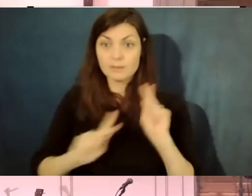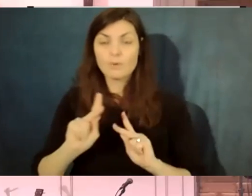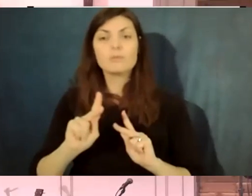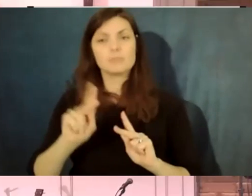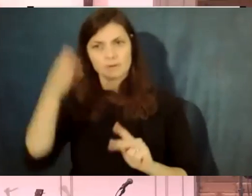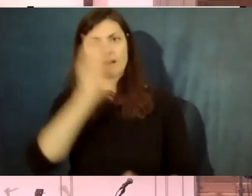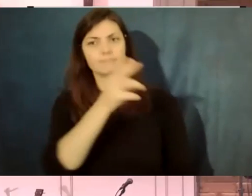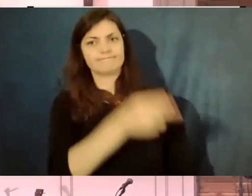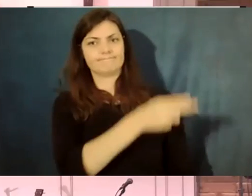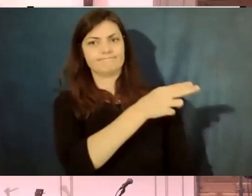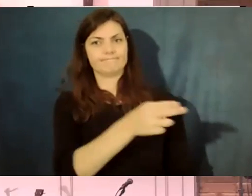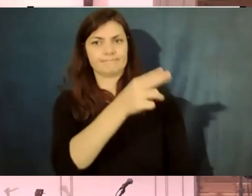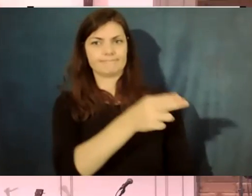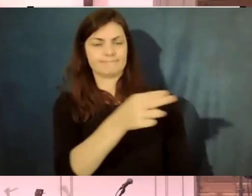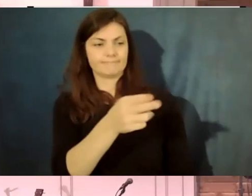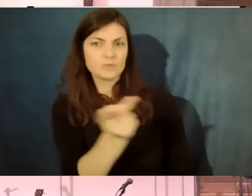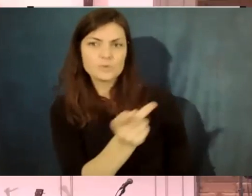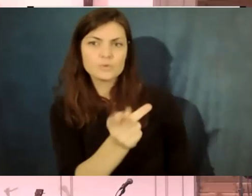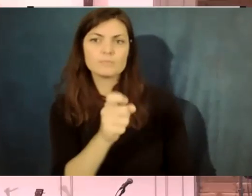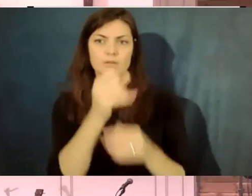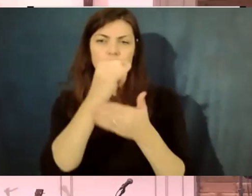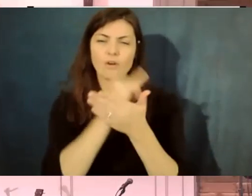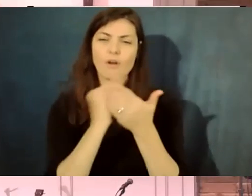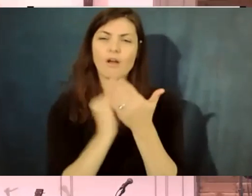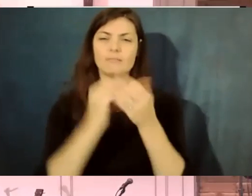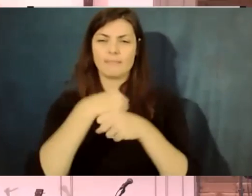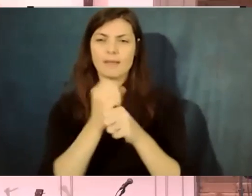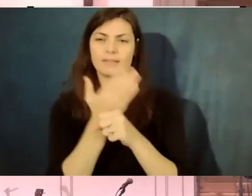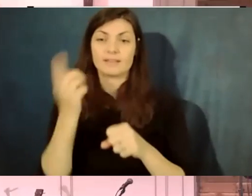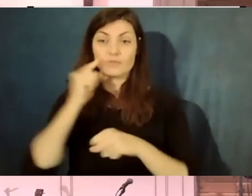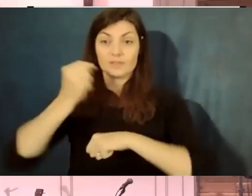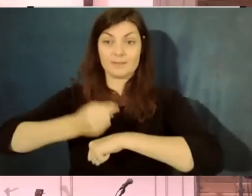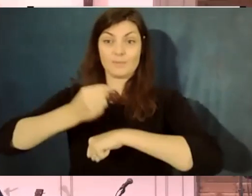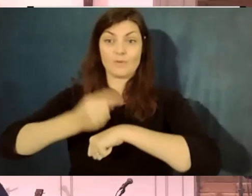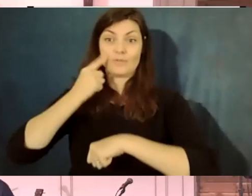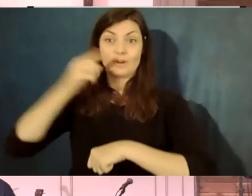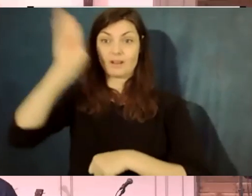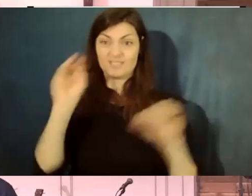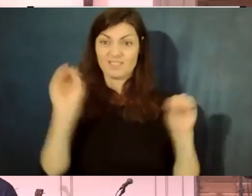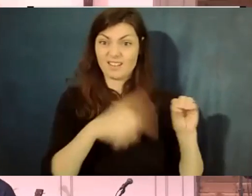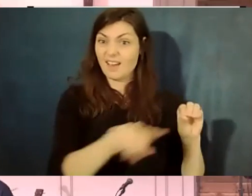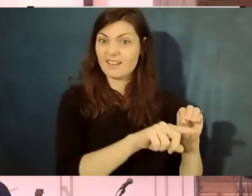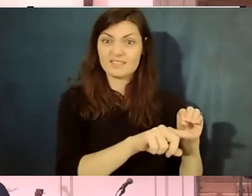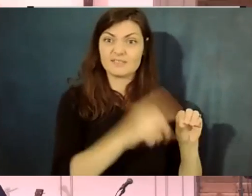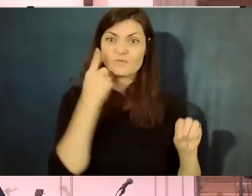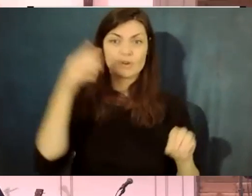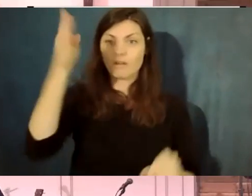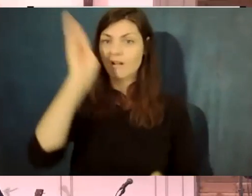the things for the tabernacle, to make them. None of this was led by God. None of it. It was rebellion.